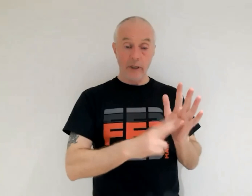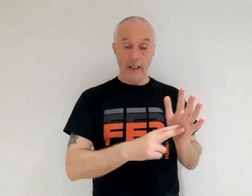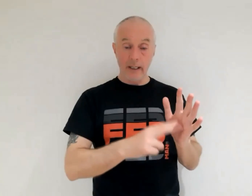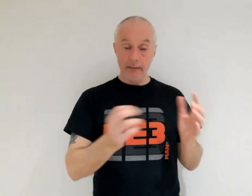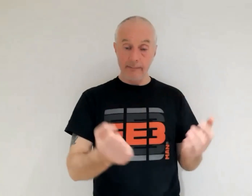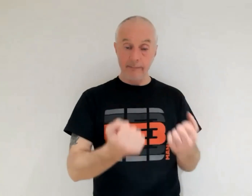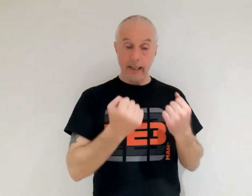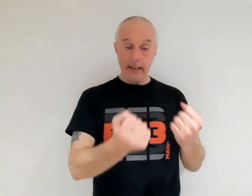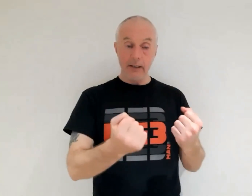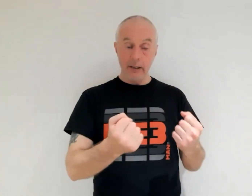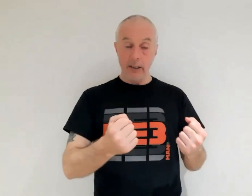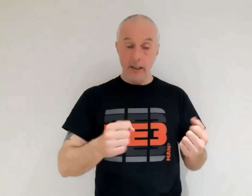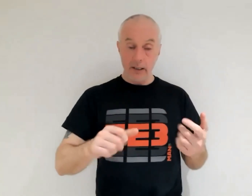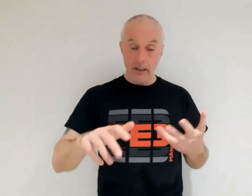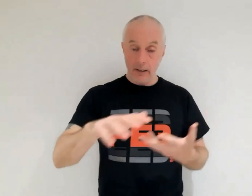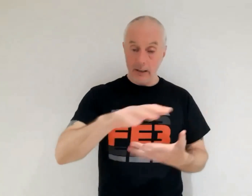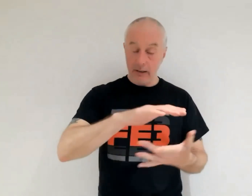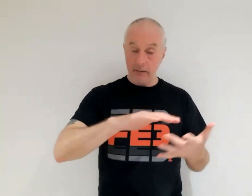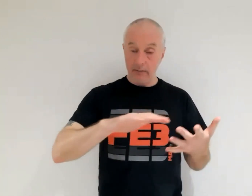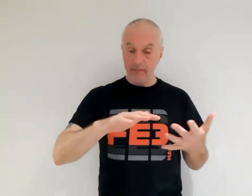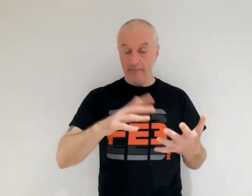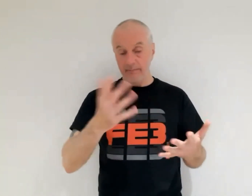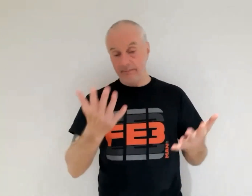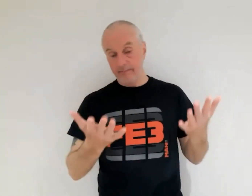it's a green,